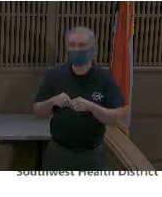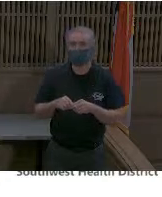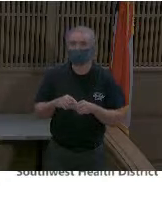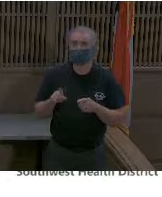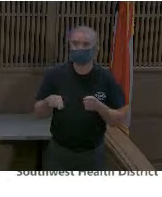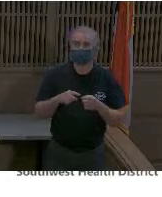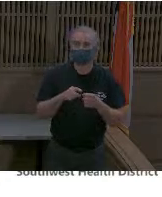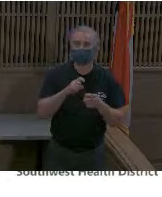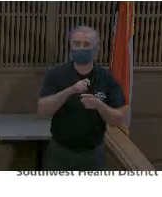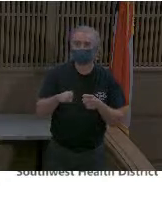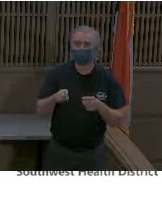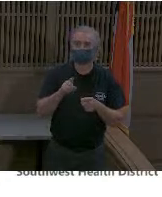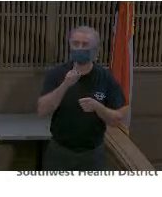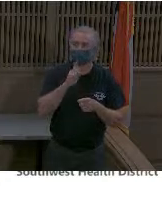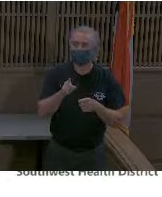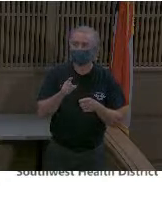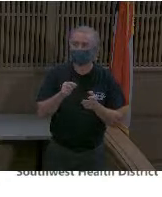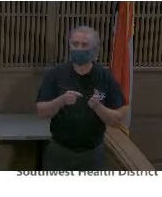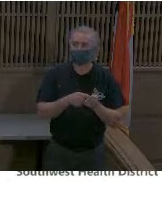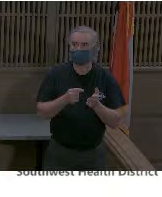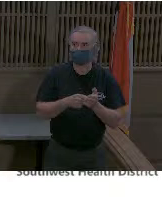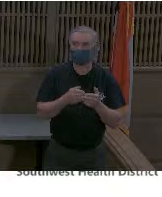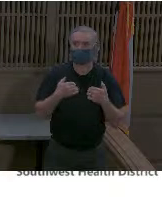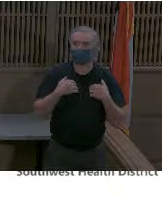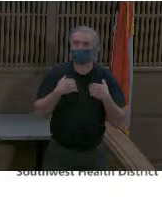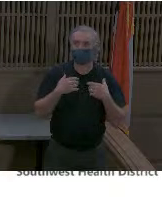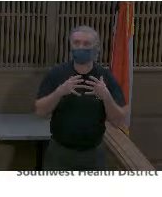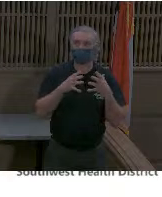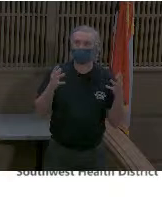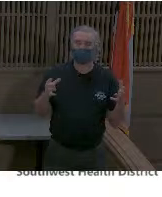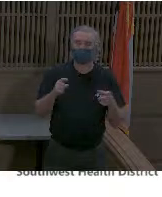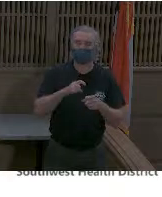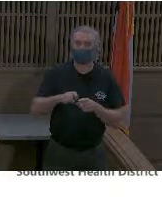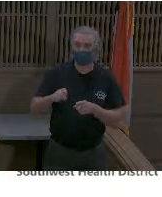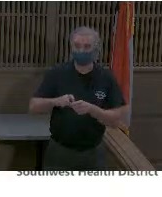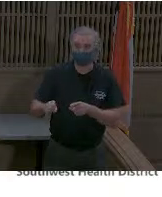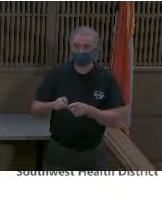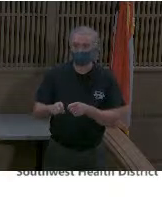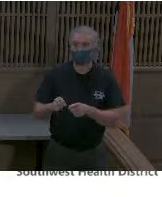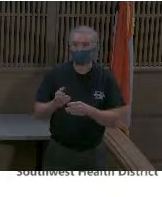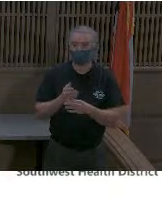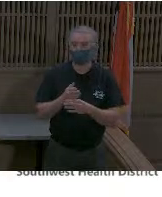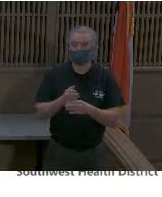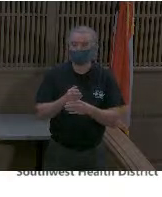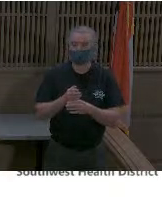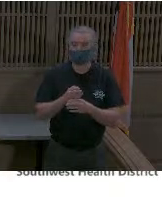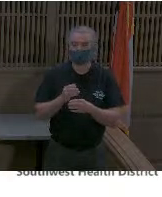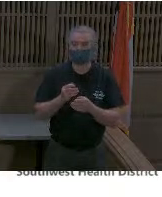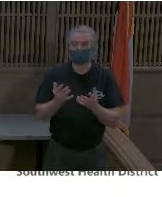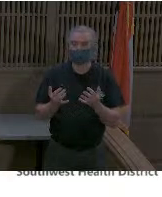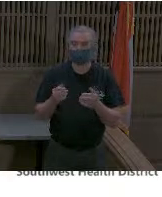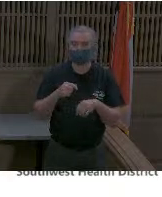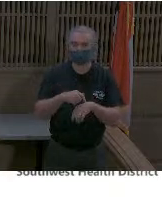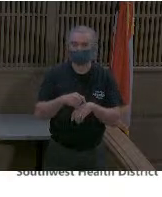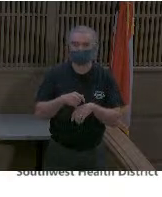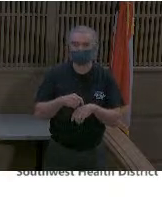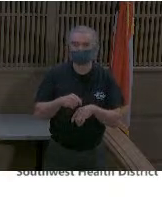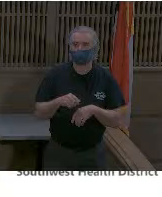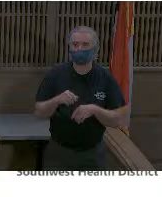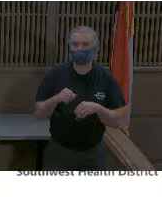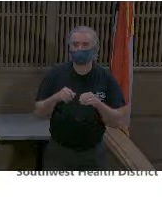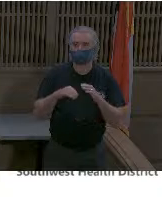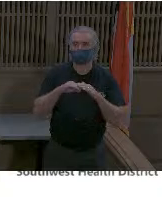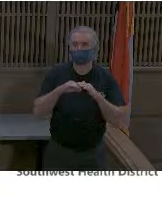call, it is true that sometimes we have high call volumes. On average, the waiting time once you call is less